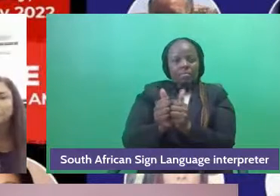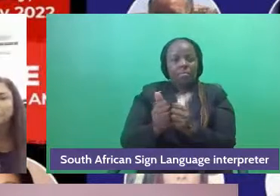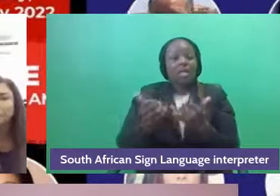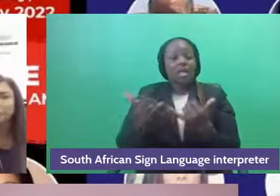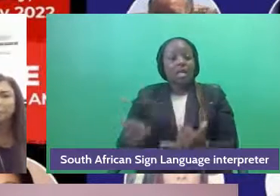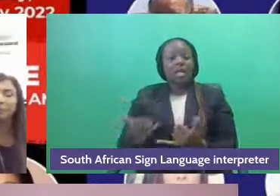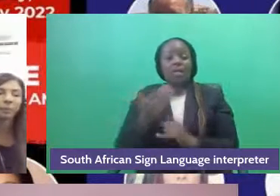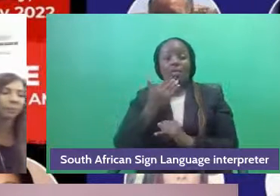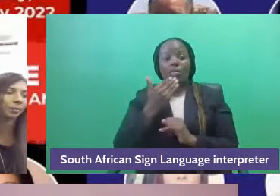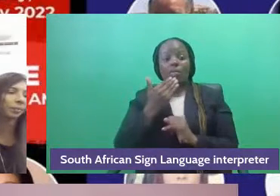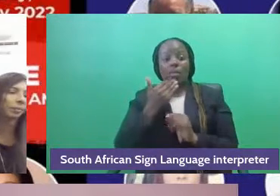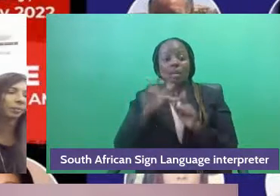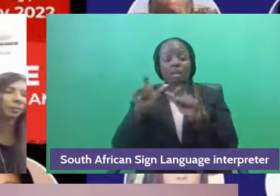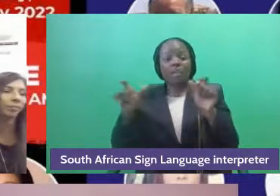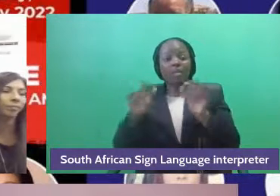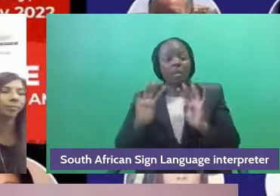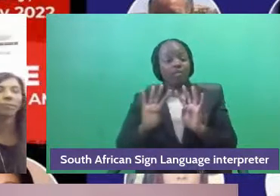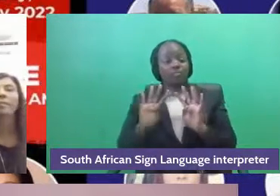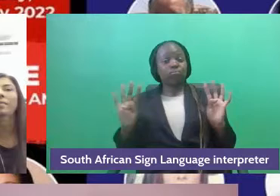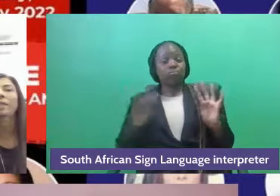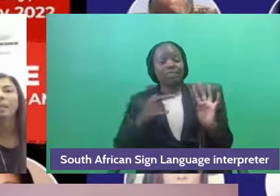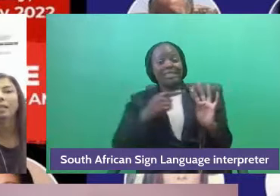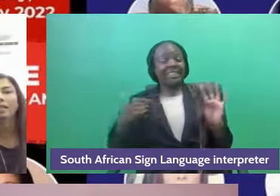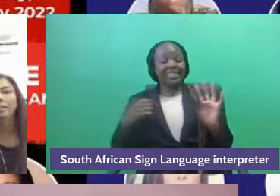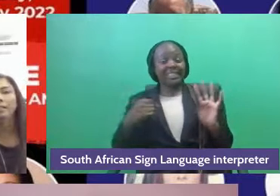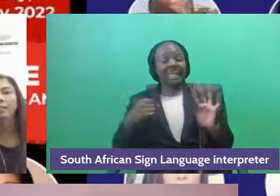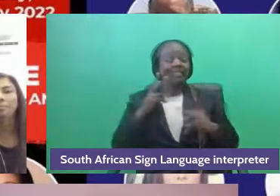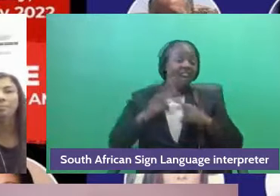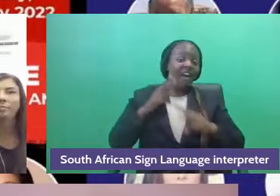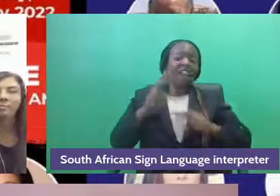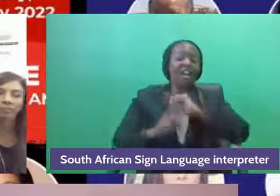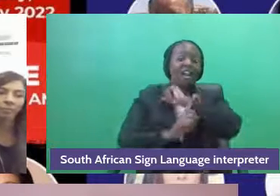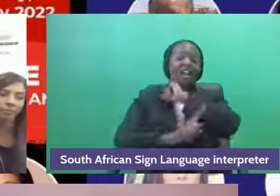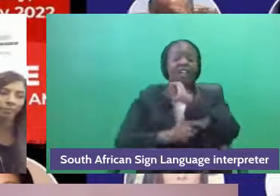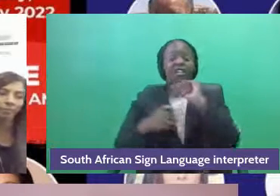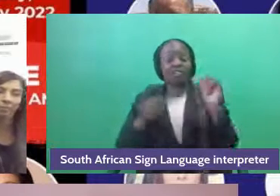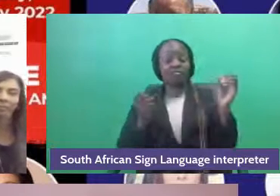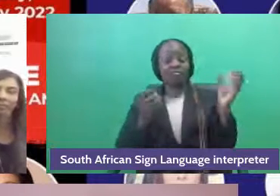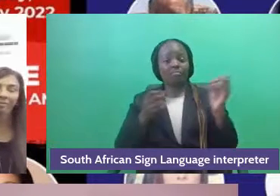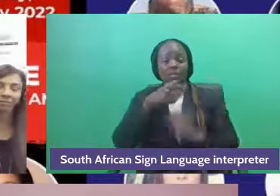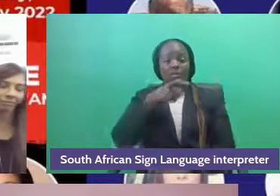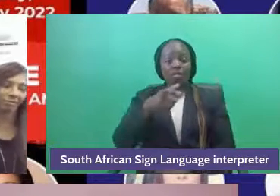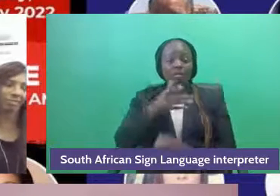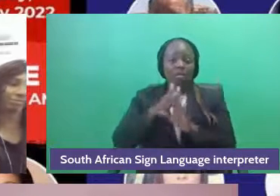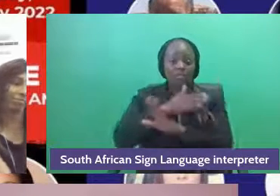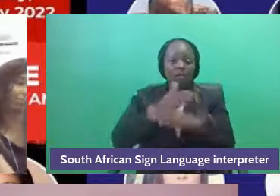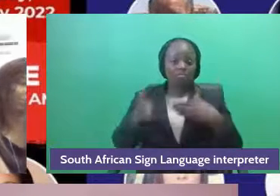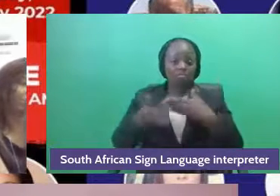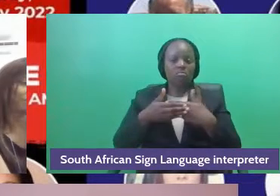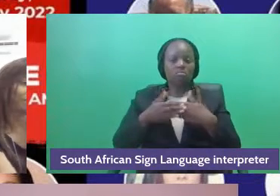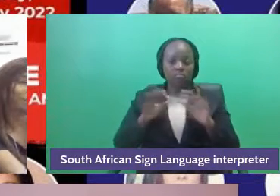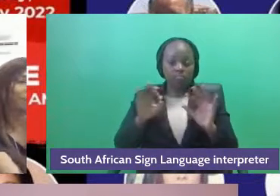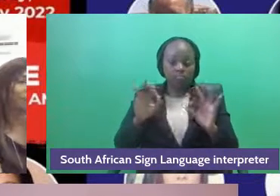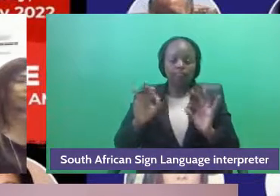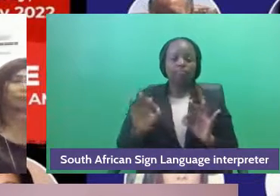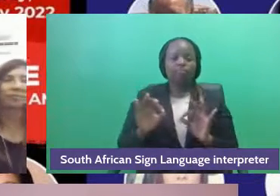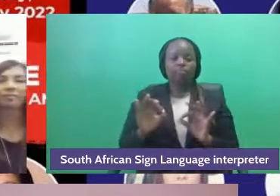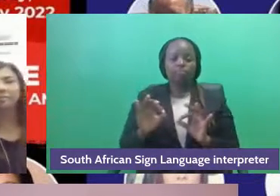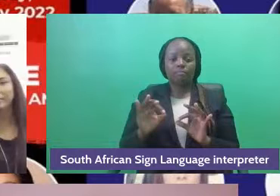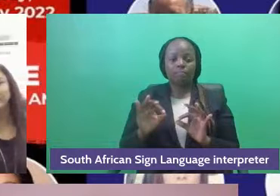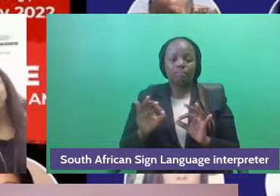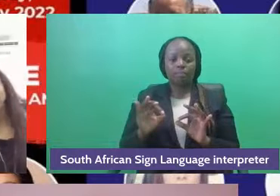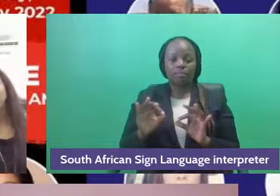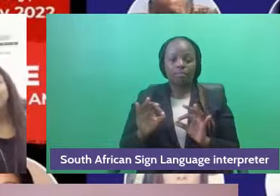the panelists for final quick remarks, and before we close the session officially. And